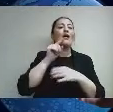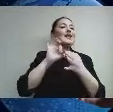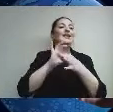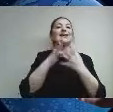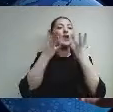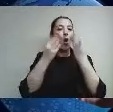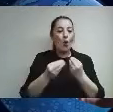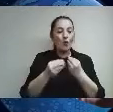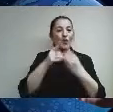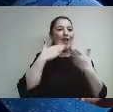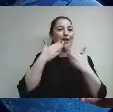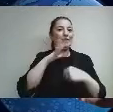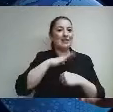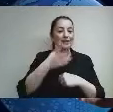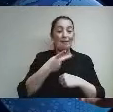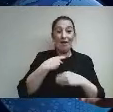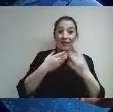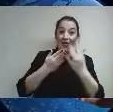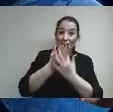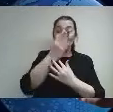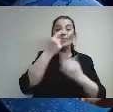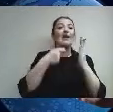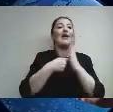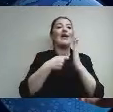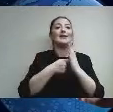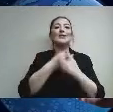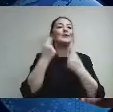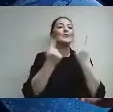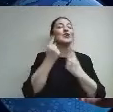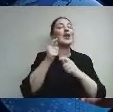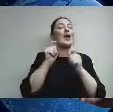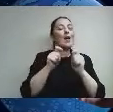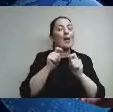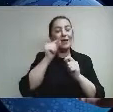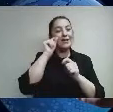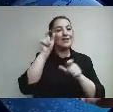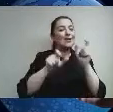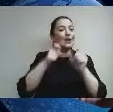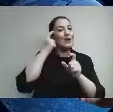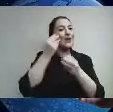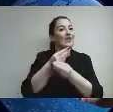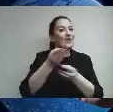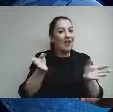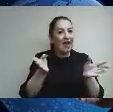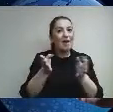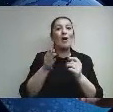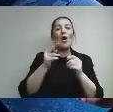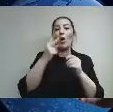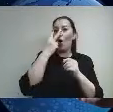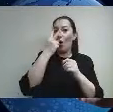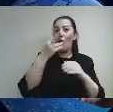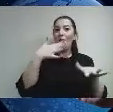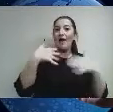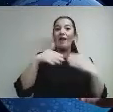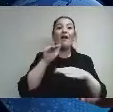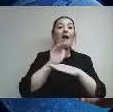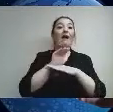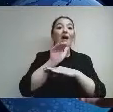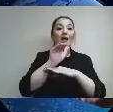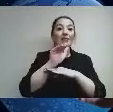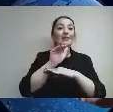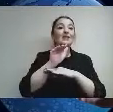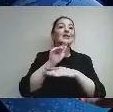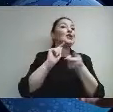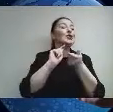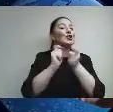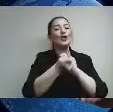accessibility, and I wanted to make a difference in the world of visually impaired. And one of the first things that pop